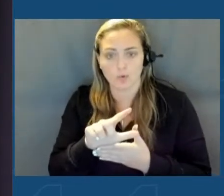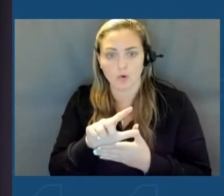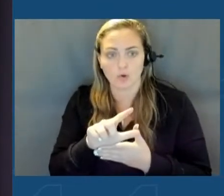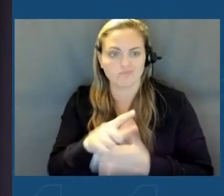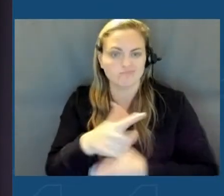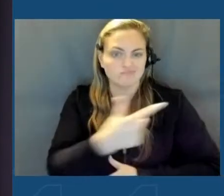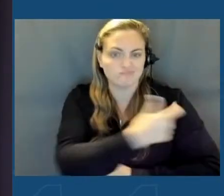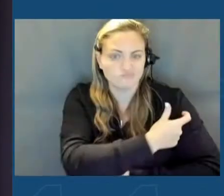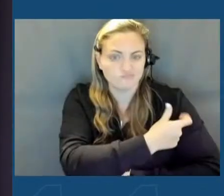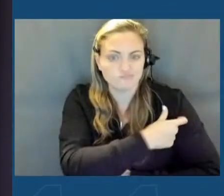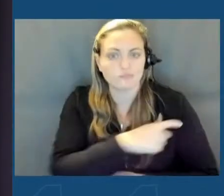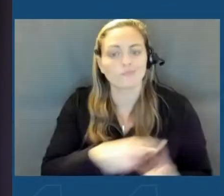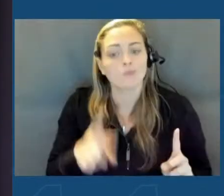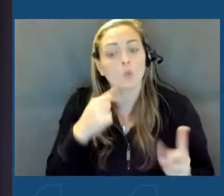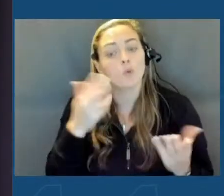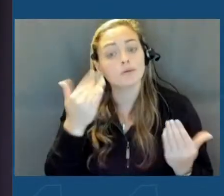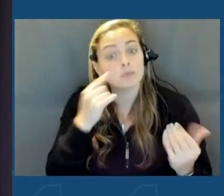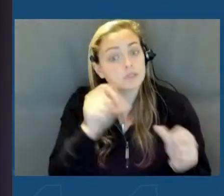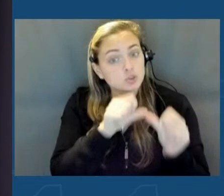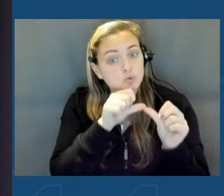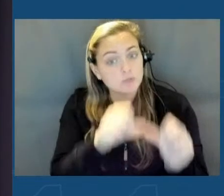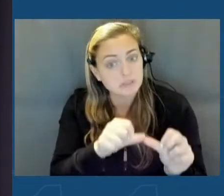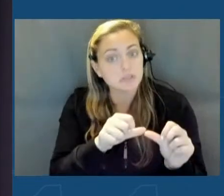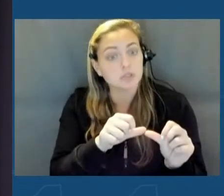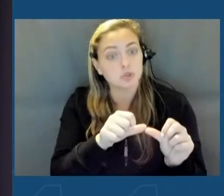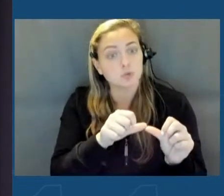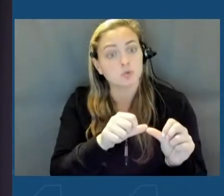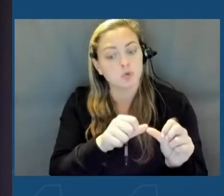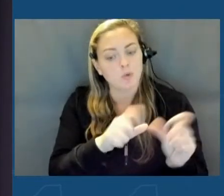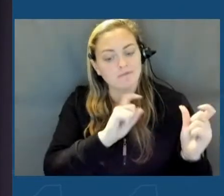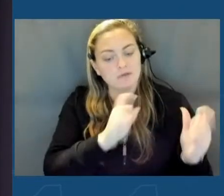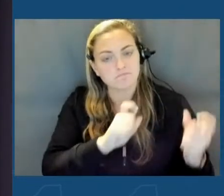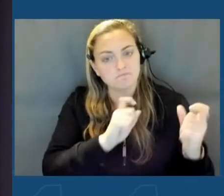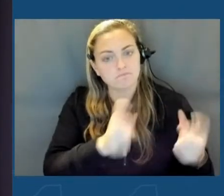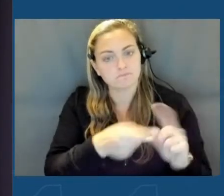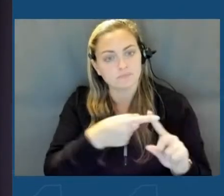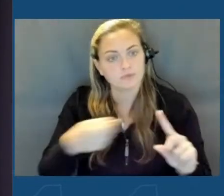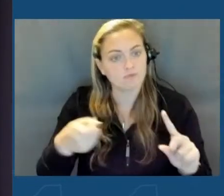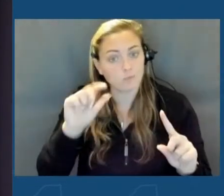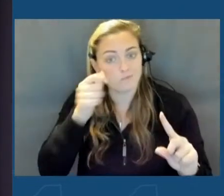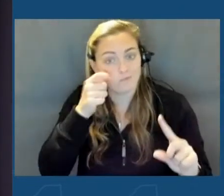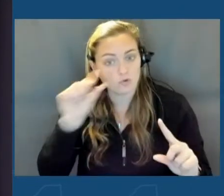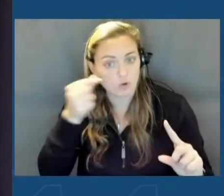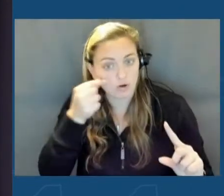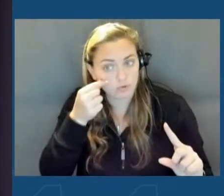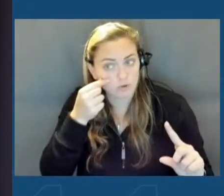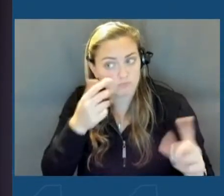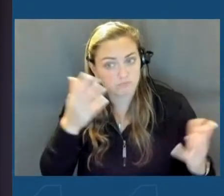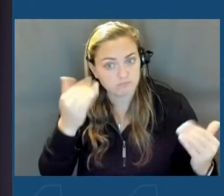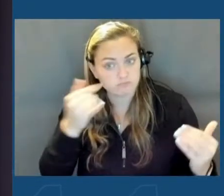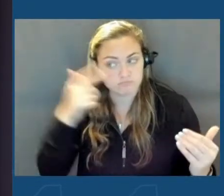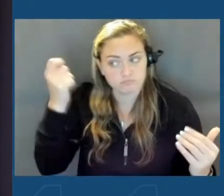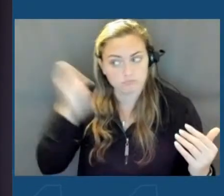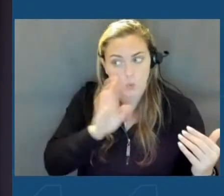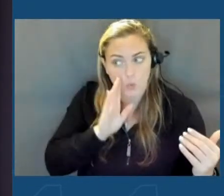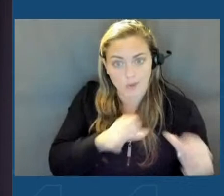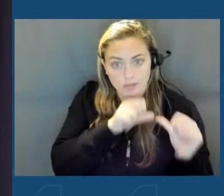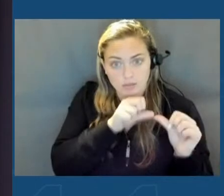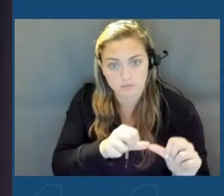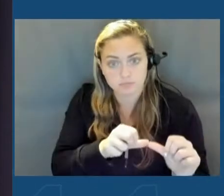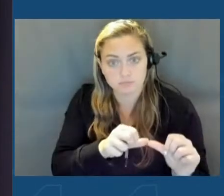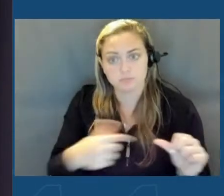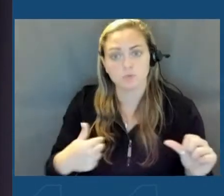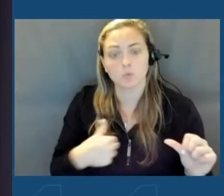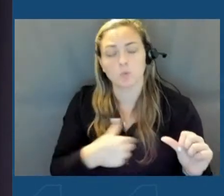We expect to continue to get the allocation of doses from the federal government. As you will recall, we